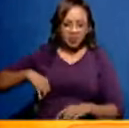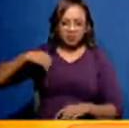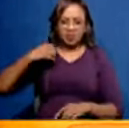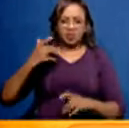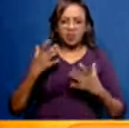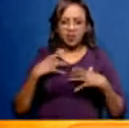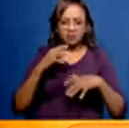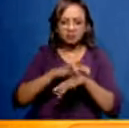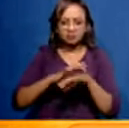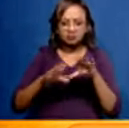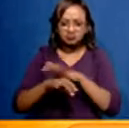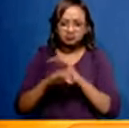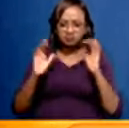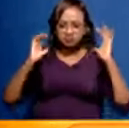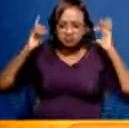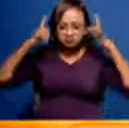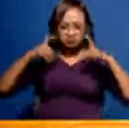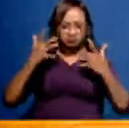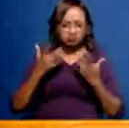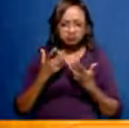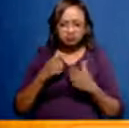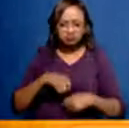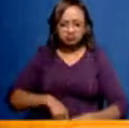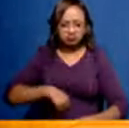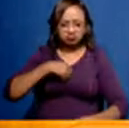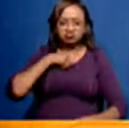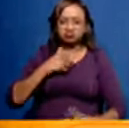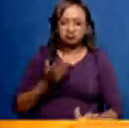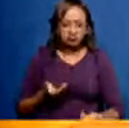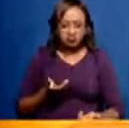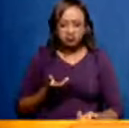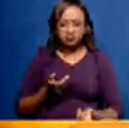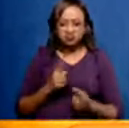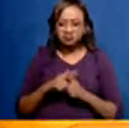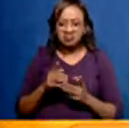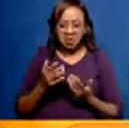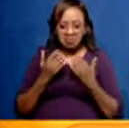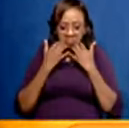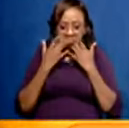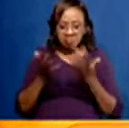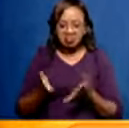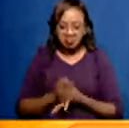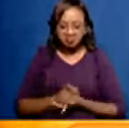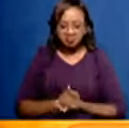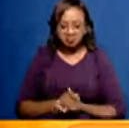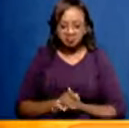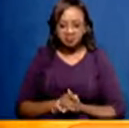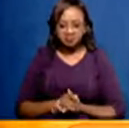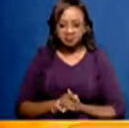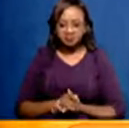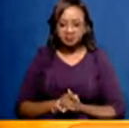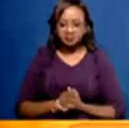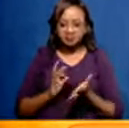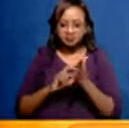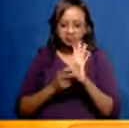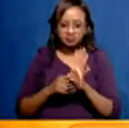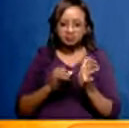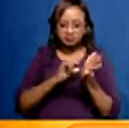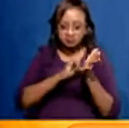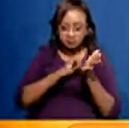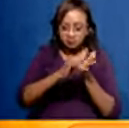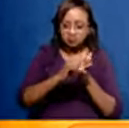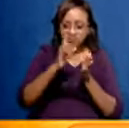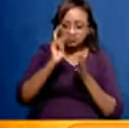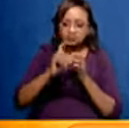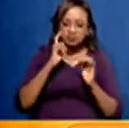Obviously, there's a cost element to it that needs to be subsidized one way or the other. But I mean, that's exactly, brand recognition goes hand in